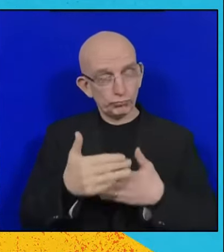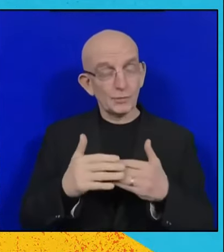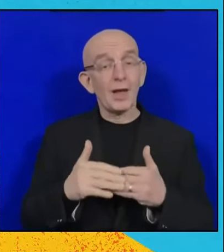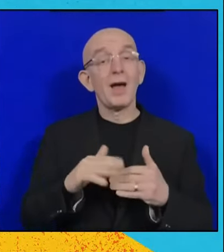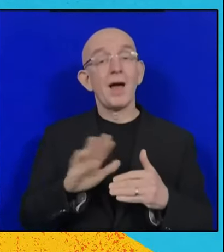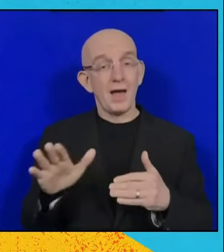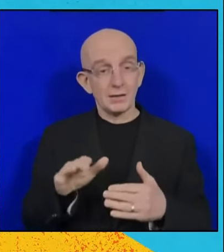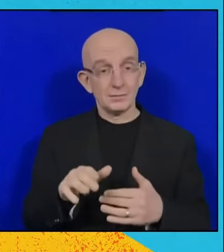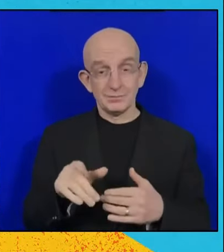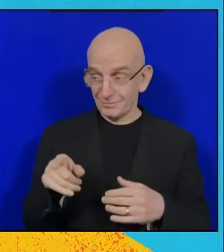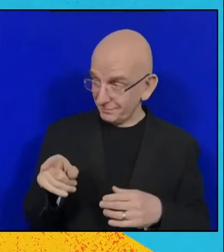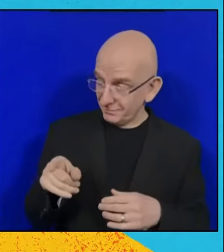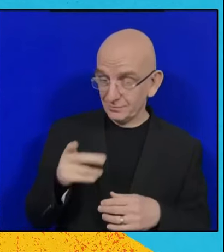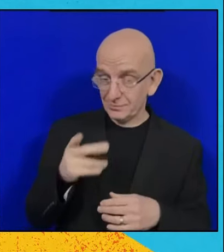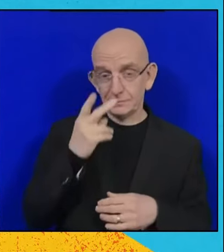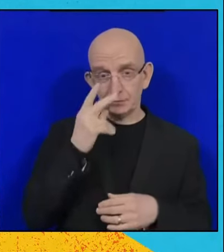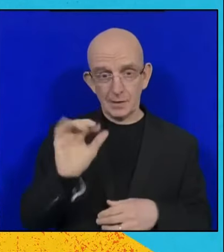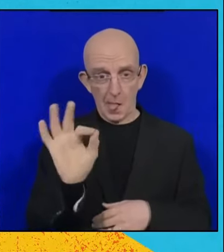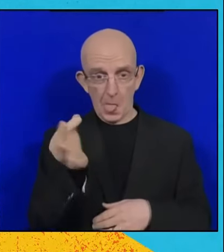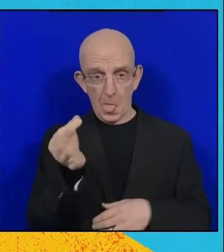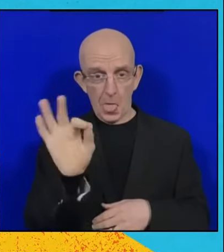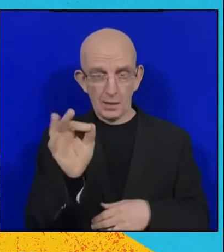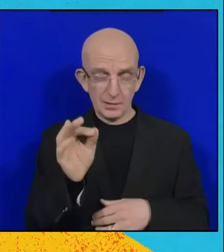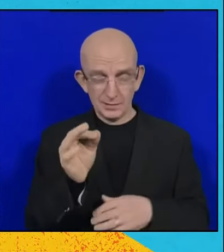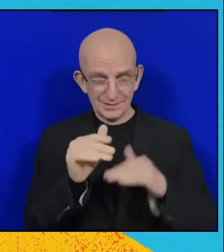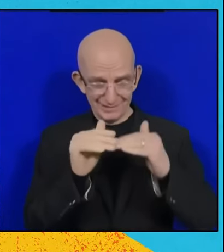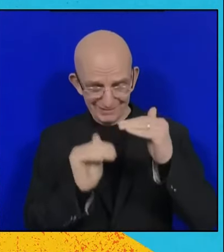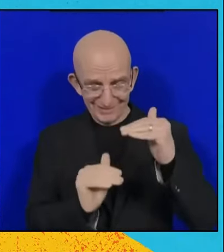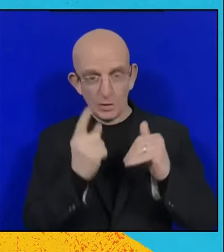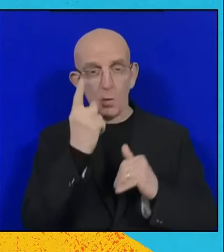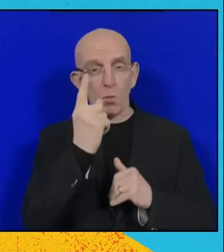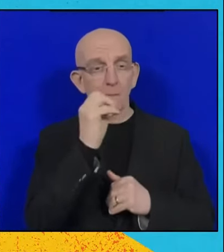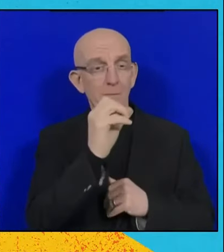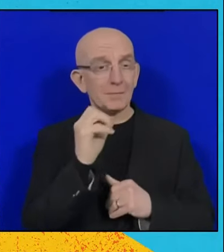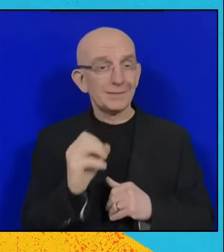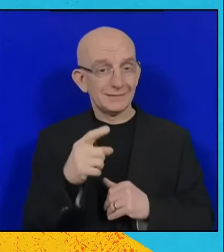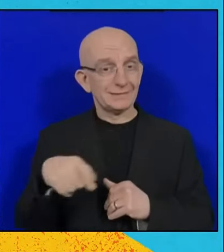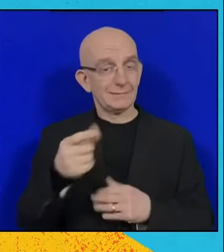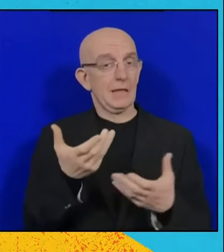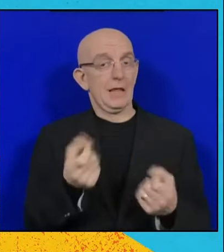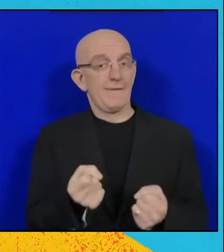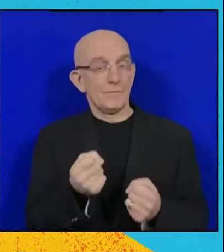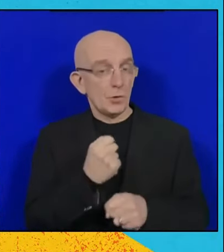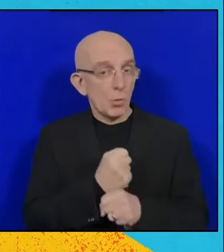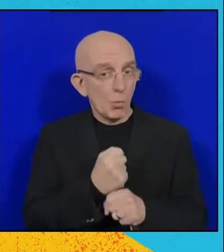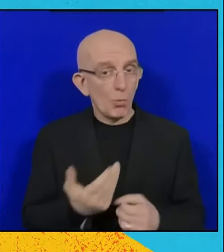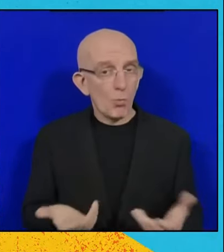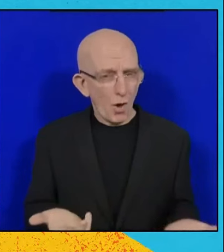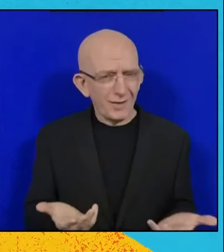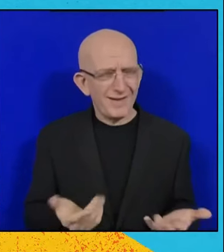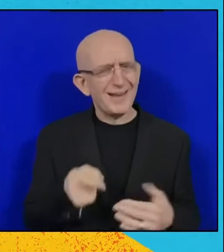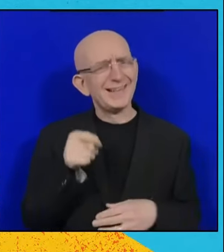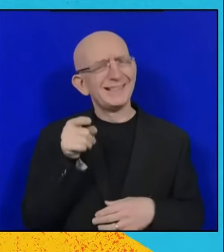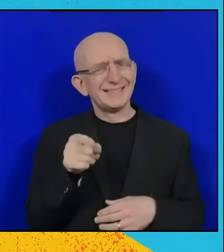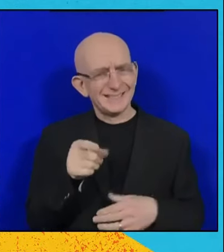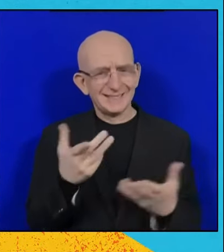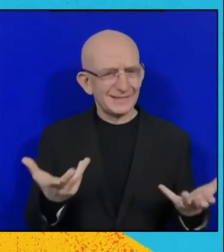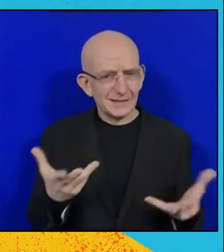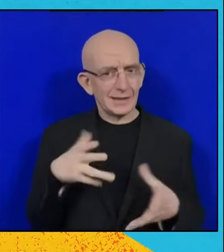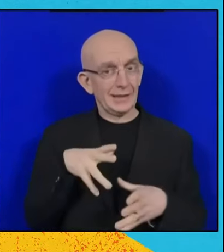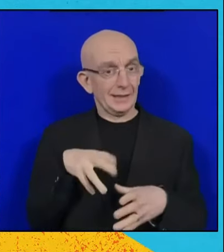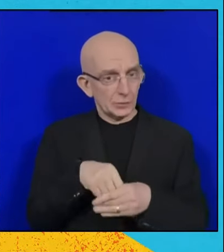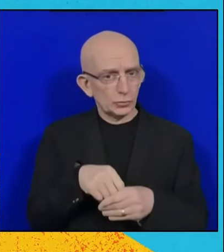we are going to achieve that our goals are going to be submitted finally by the global community. That's why we think